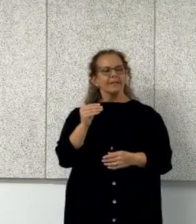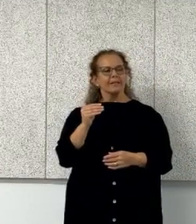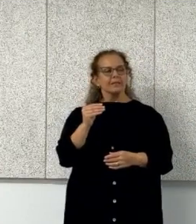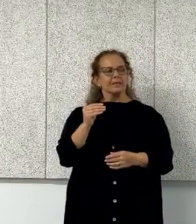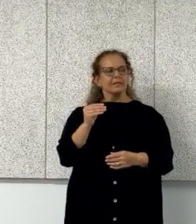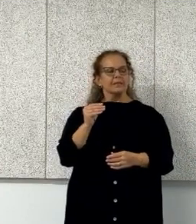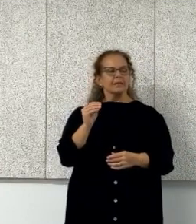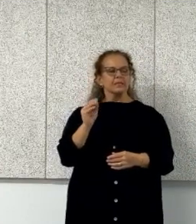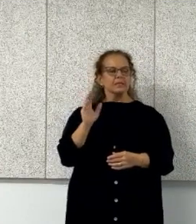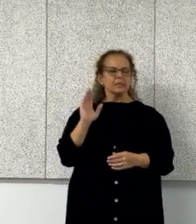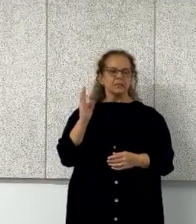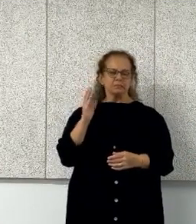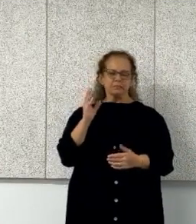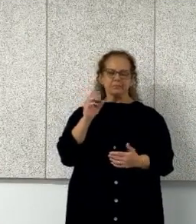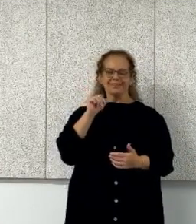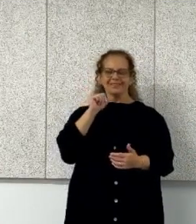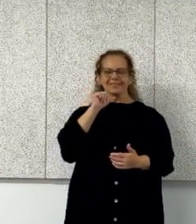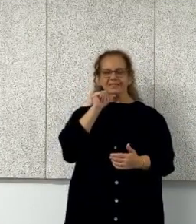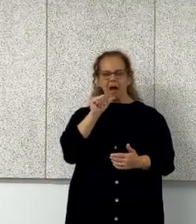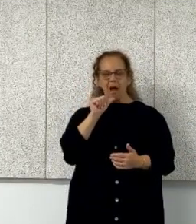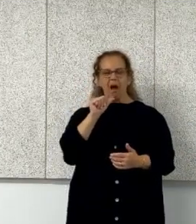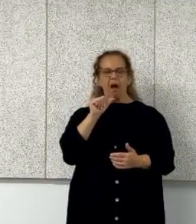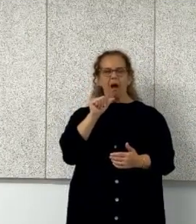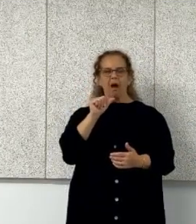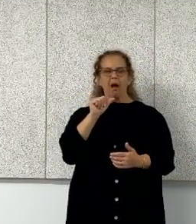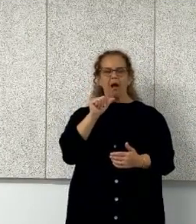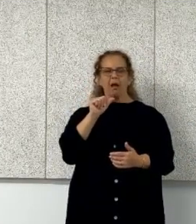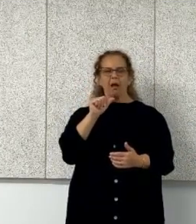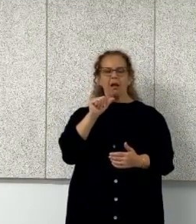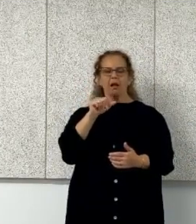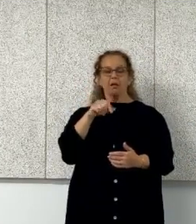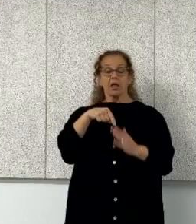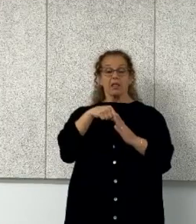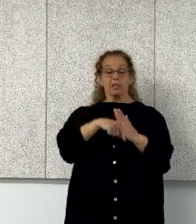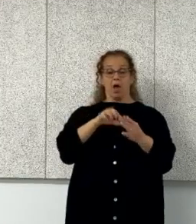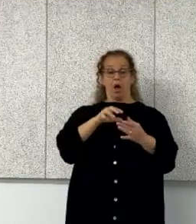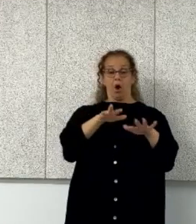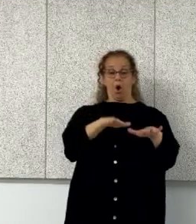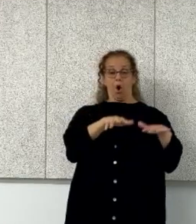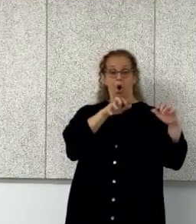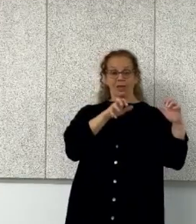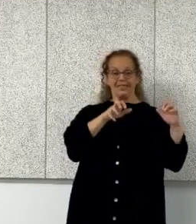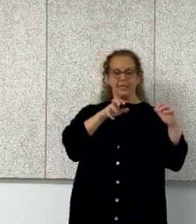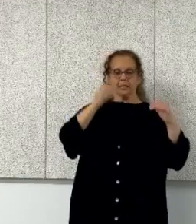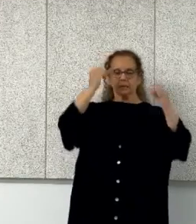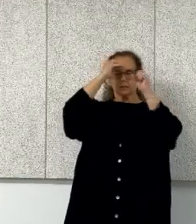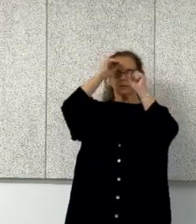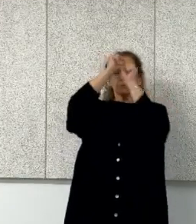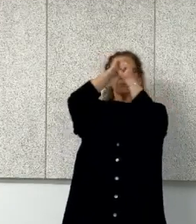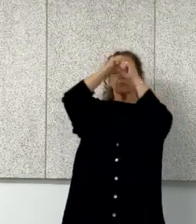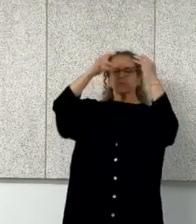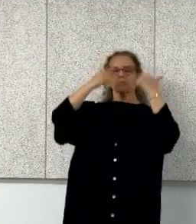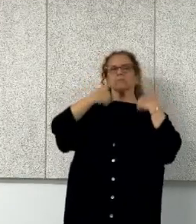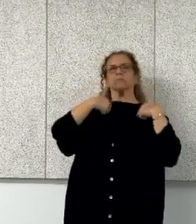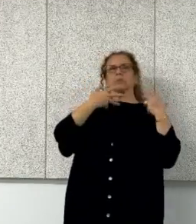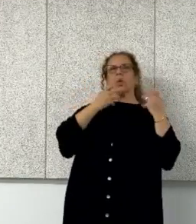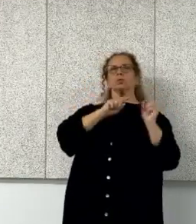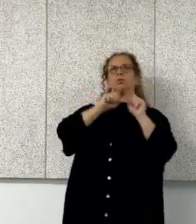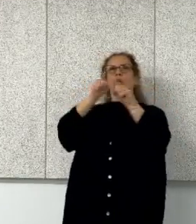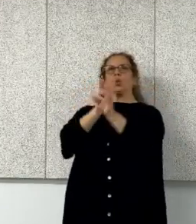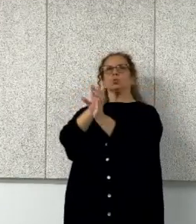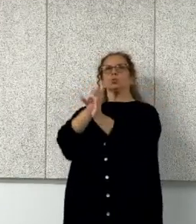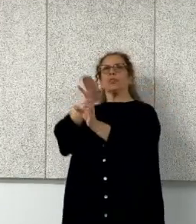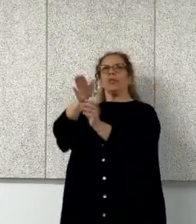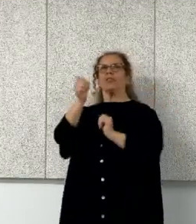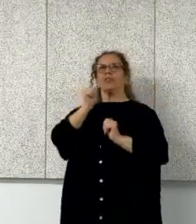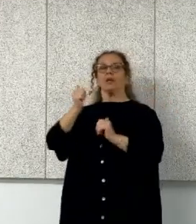like, core audience that imagined themselves at a theater before a specific change had occurred there. So, you know, if